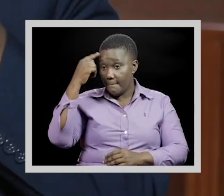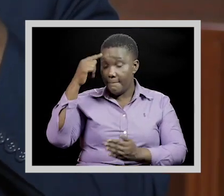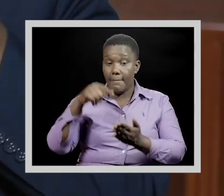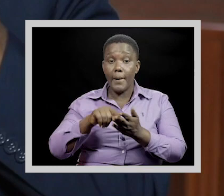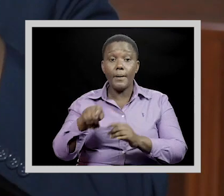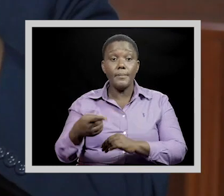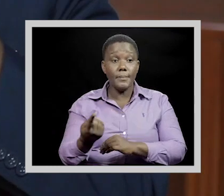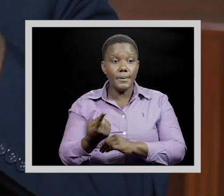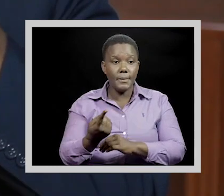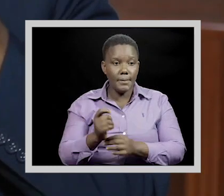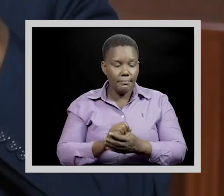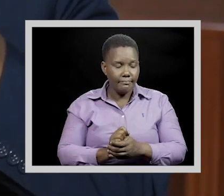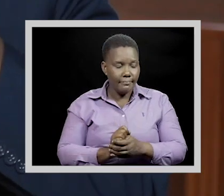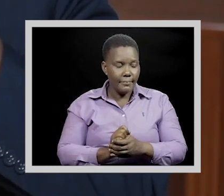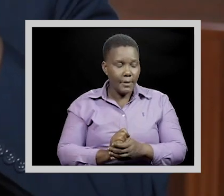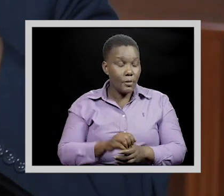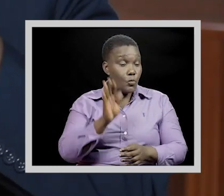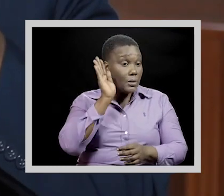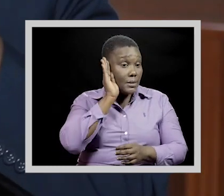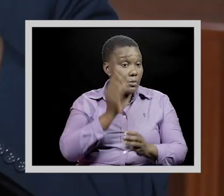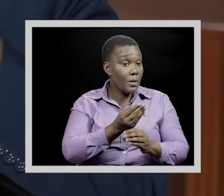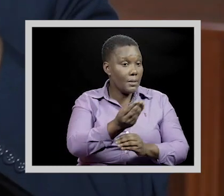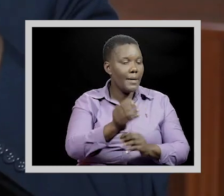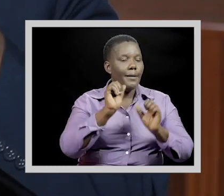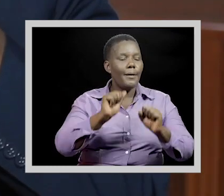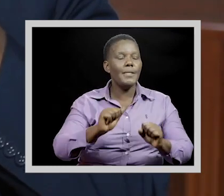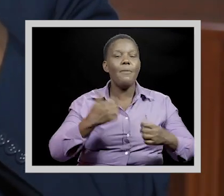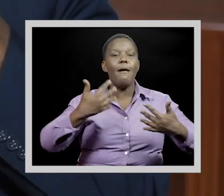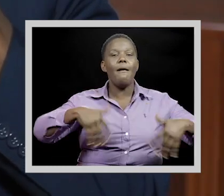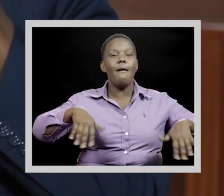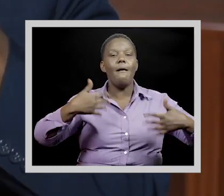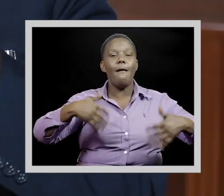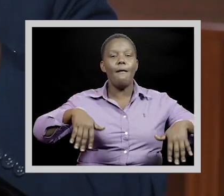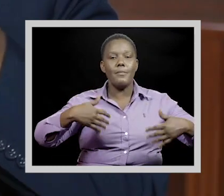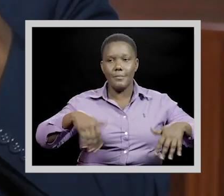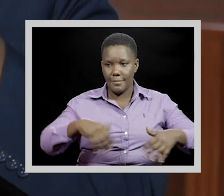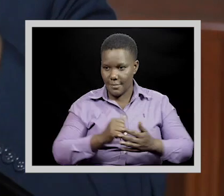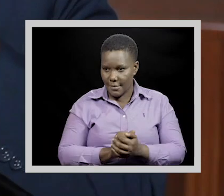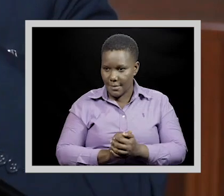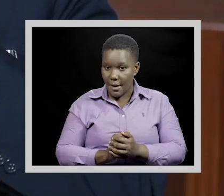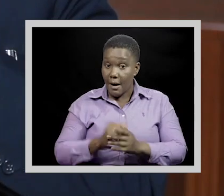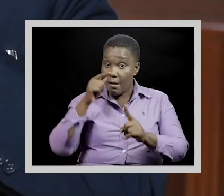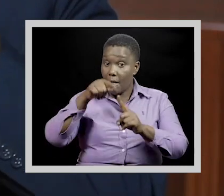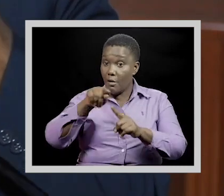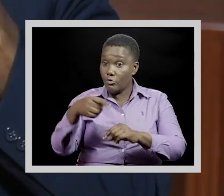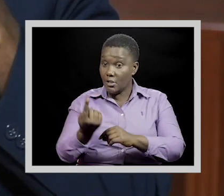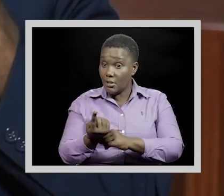that means the proceedings should be as simple as necessary and should subject not to